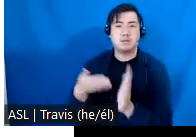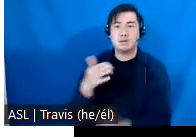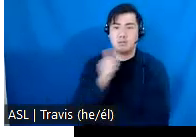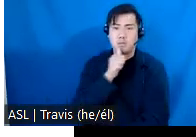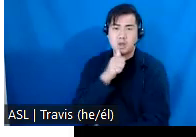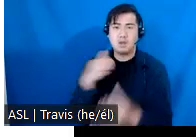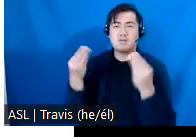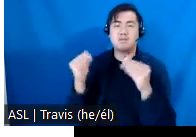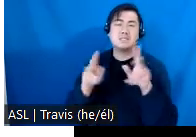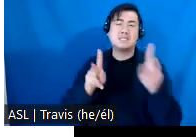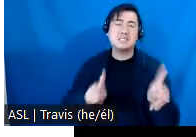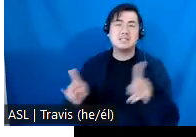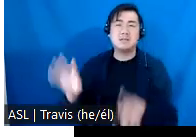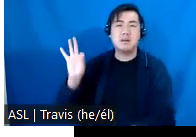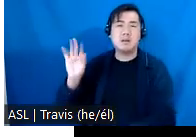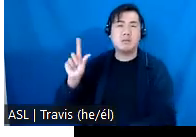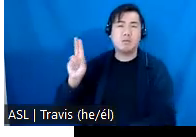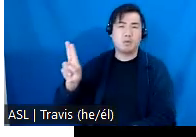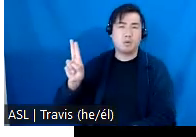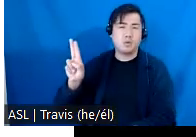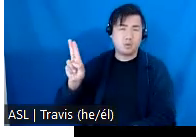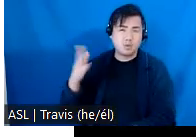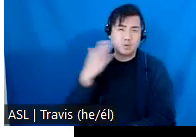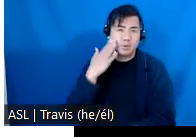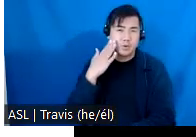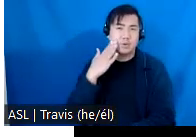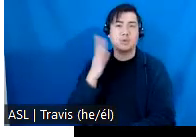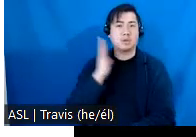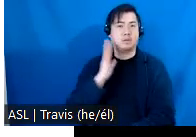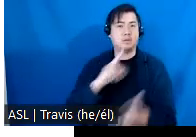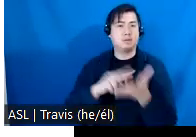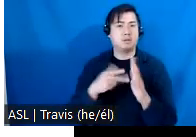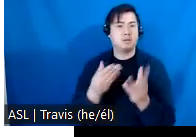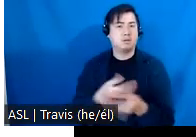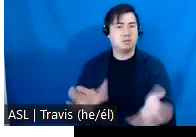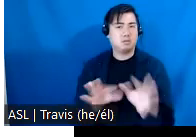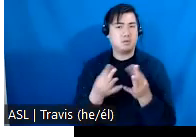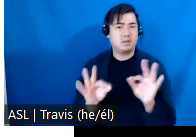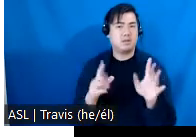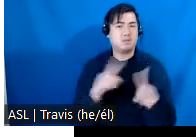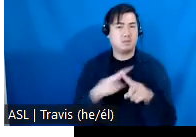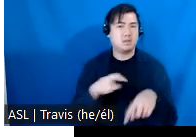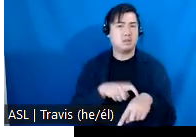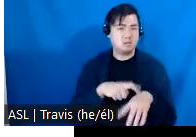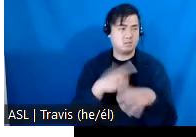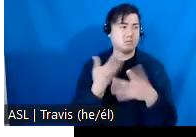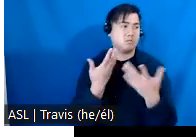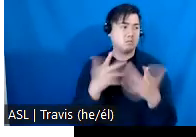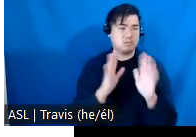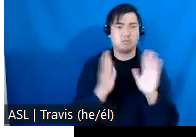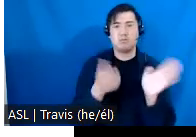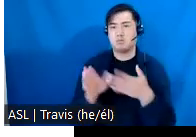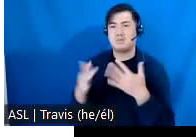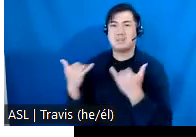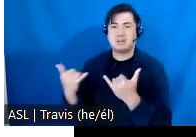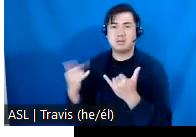the flu shot that we get. That is shifted to the private market. And folks who have limited